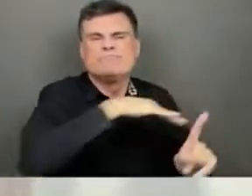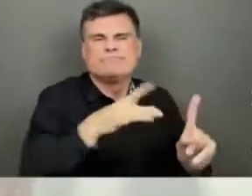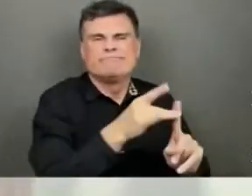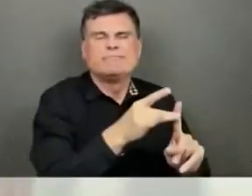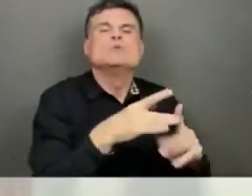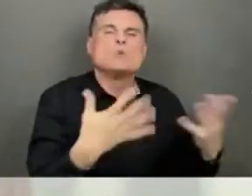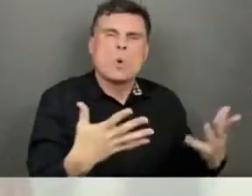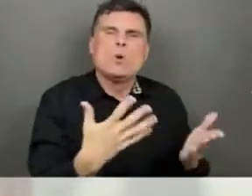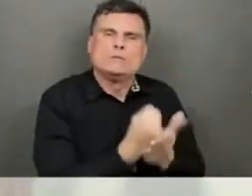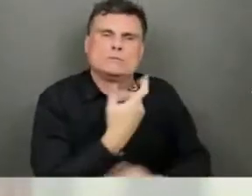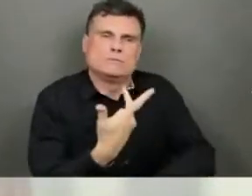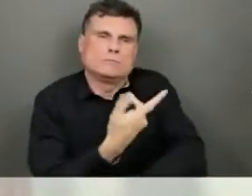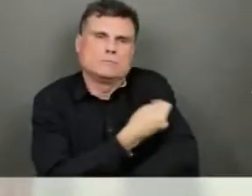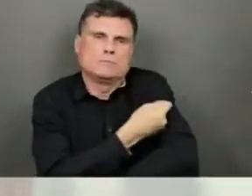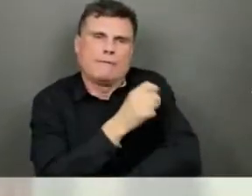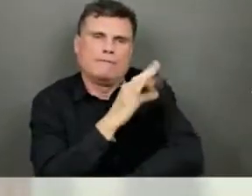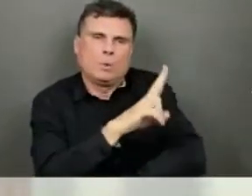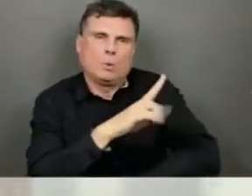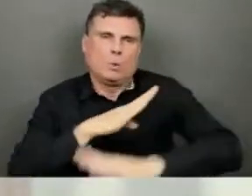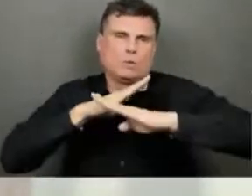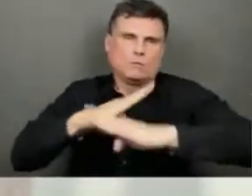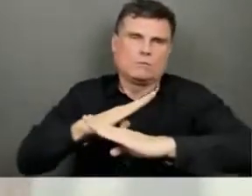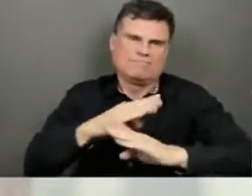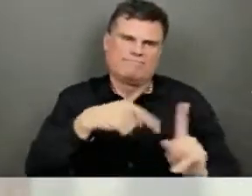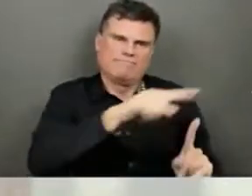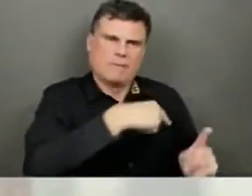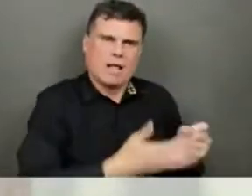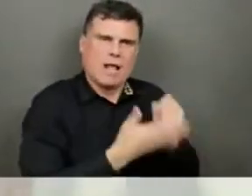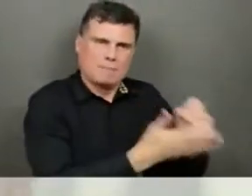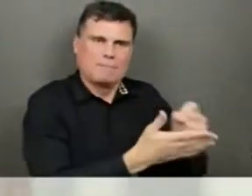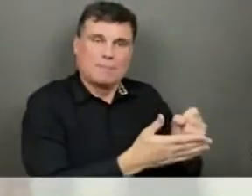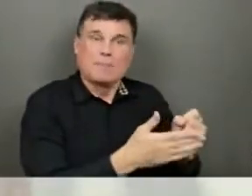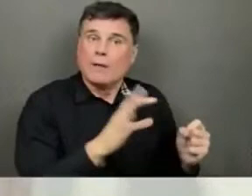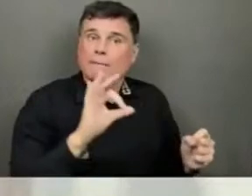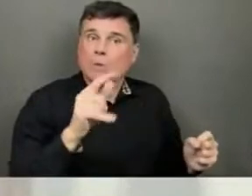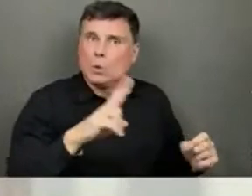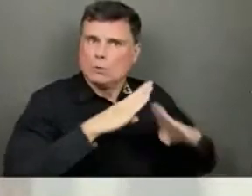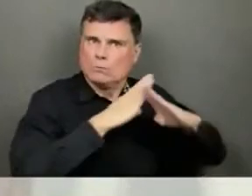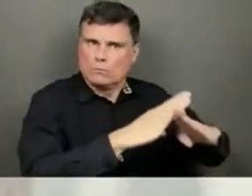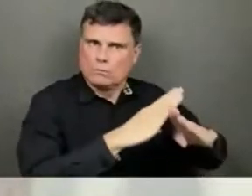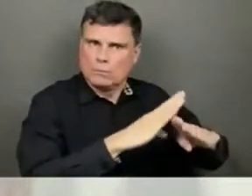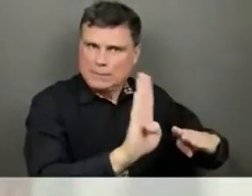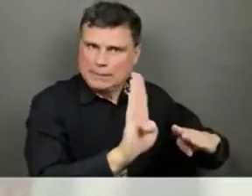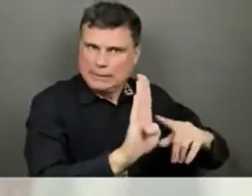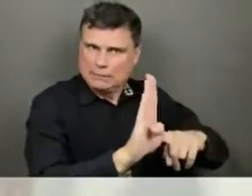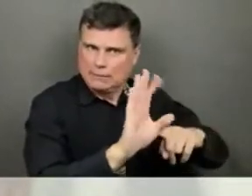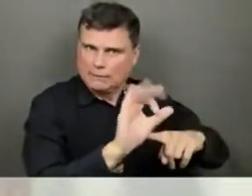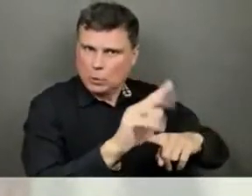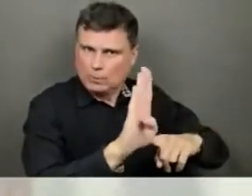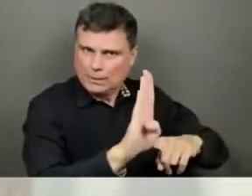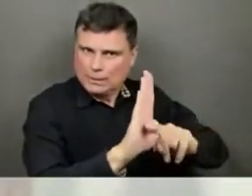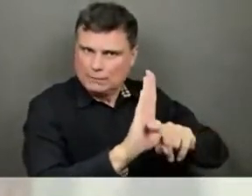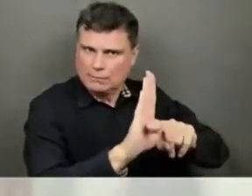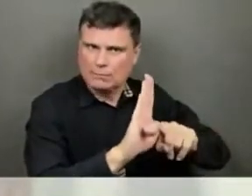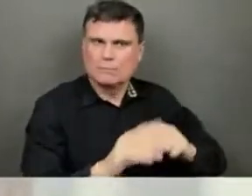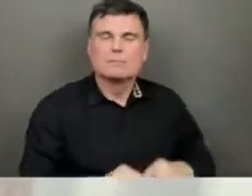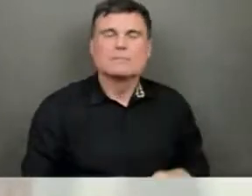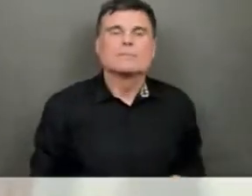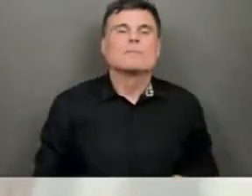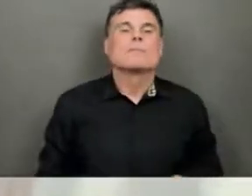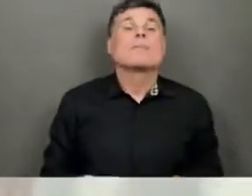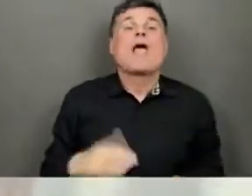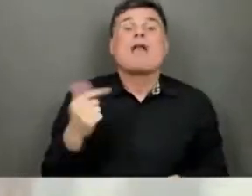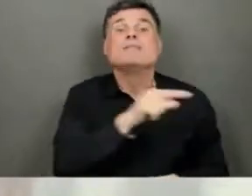against the influenza B strains as well. But we are, thankfully, other respiratory infections like